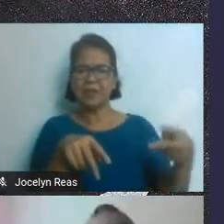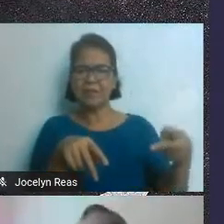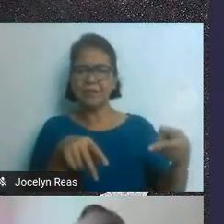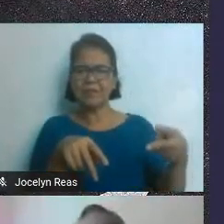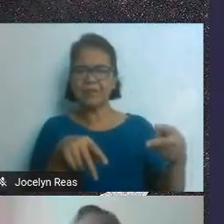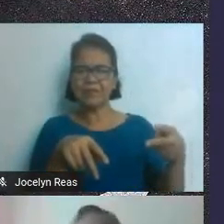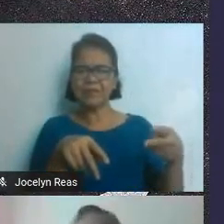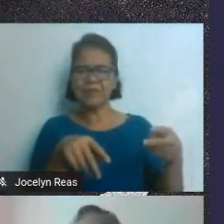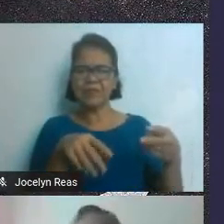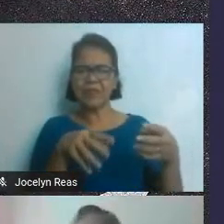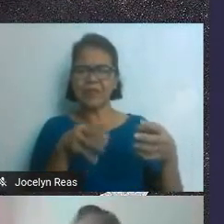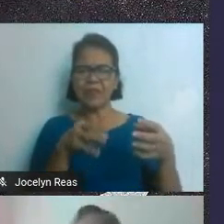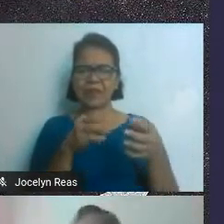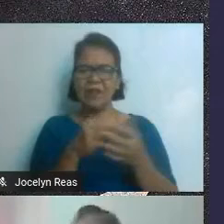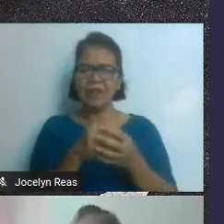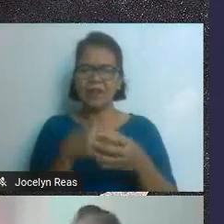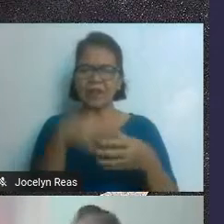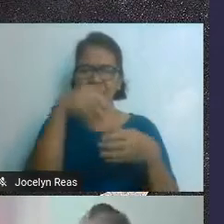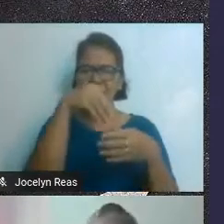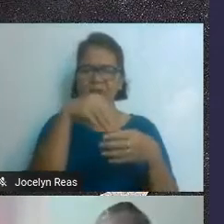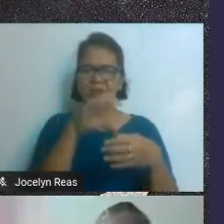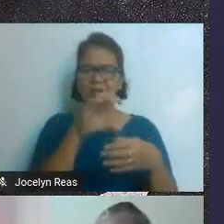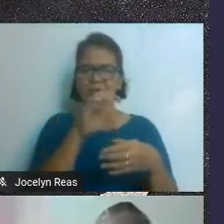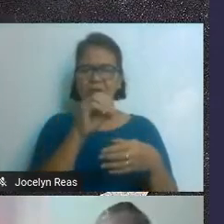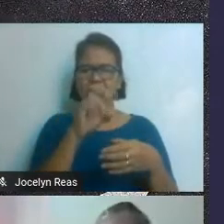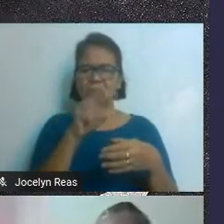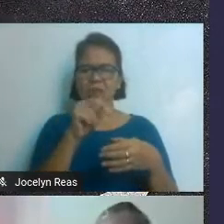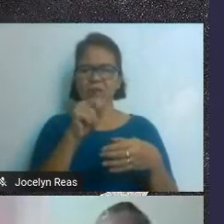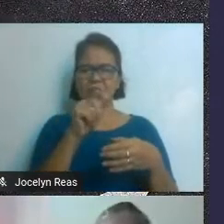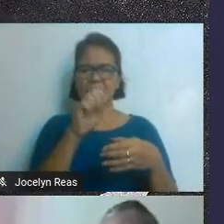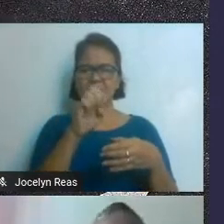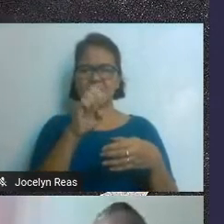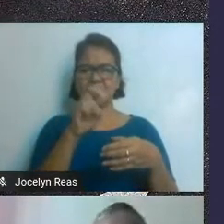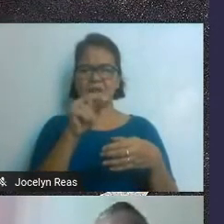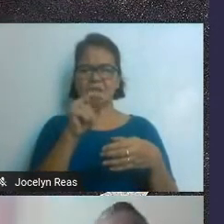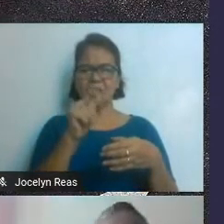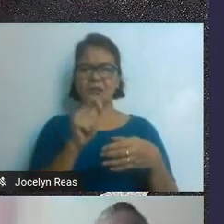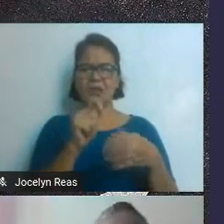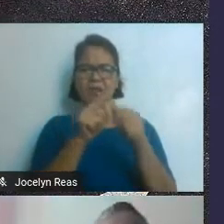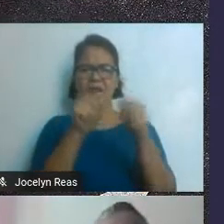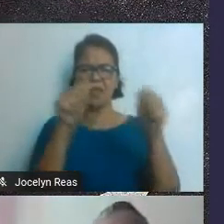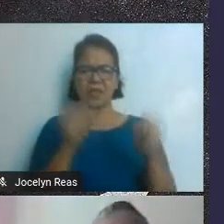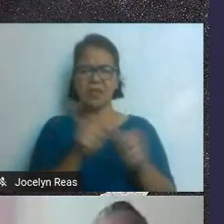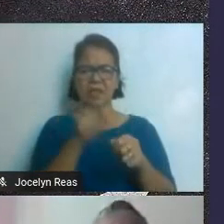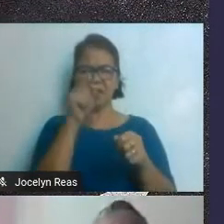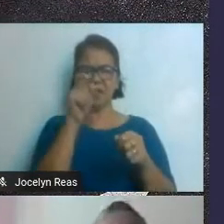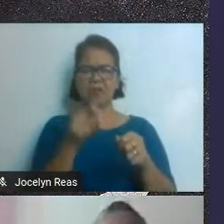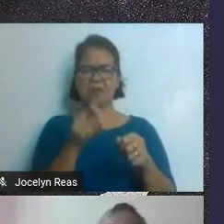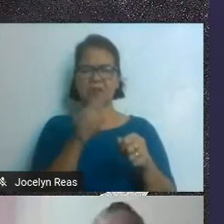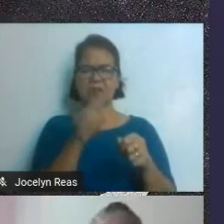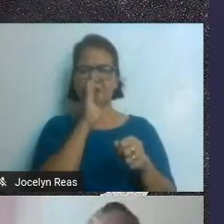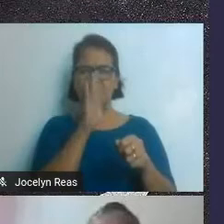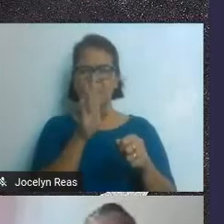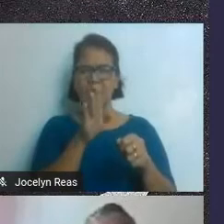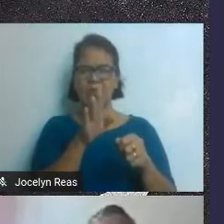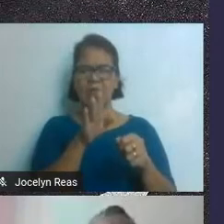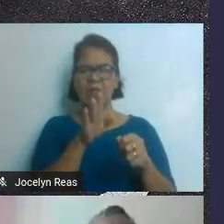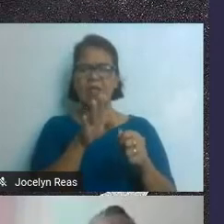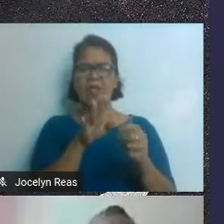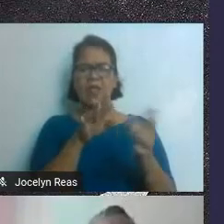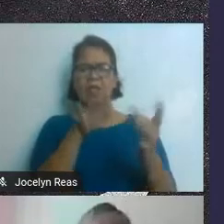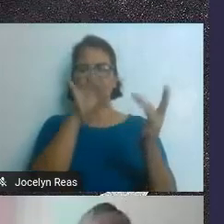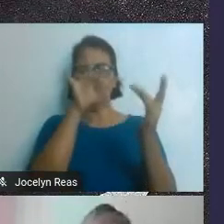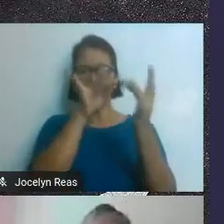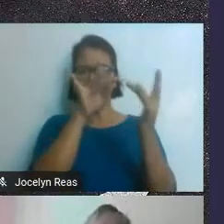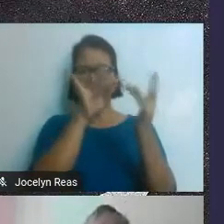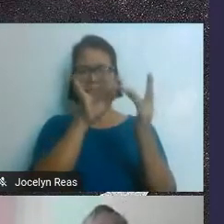across content areas. So yung mga sinasabi mo dyan sa competency, that will connect it to higher concepts later on.